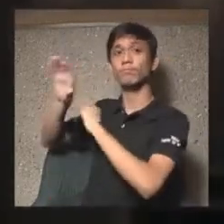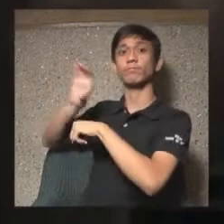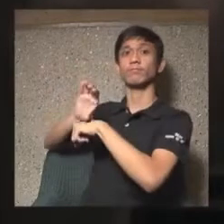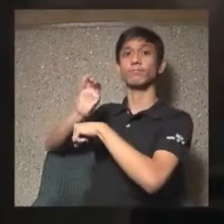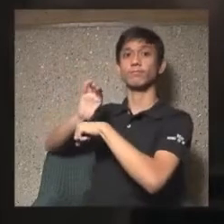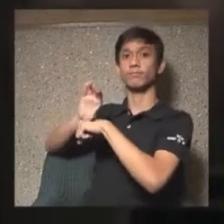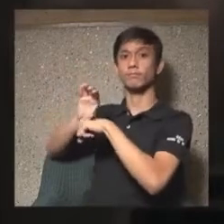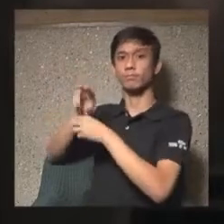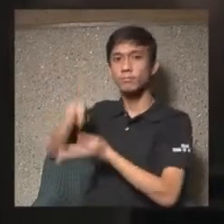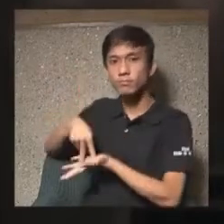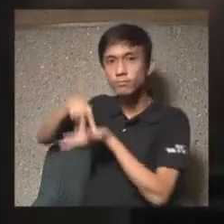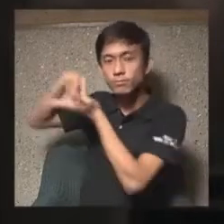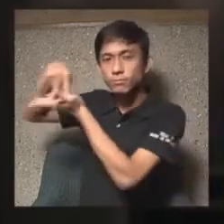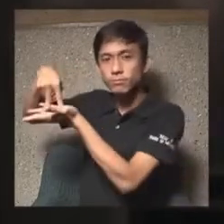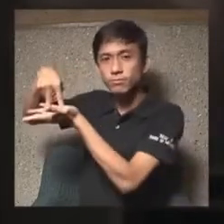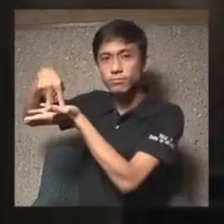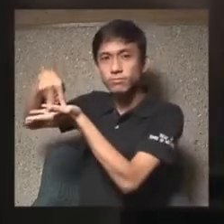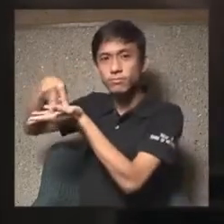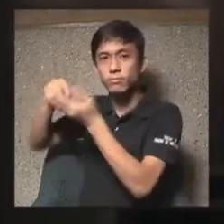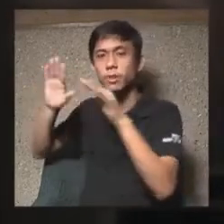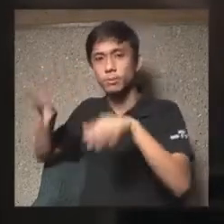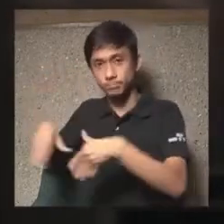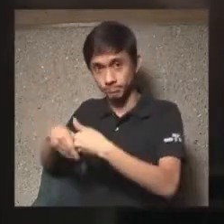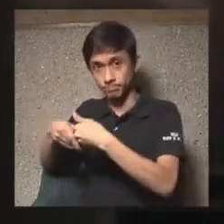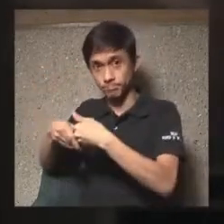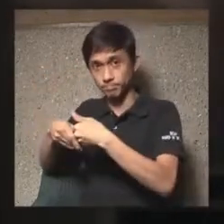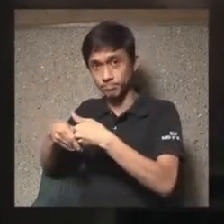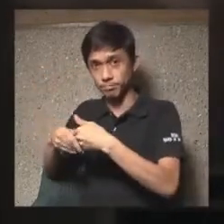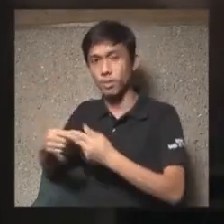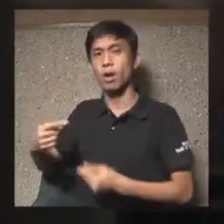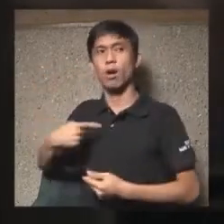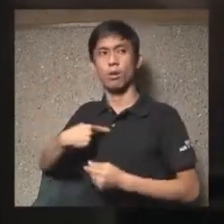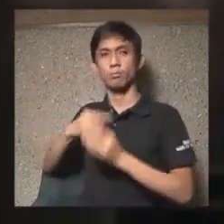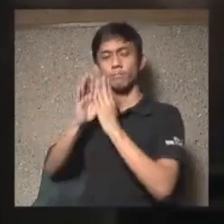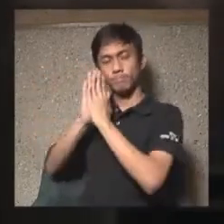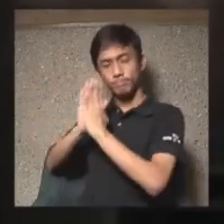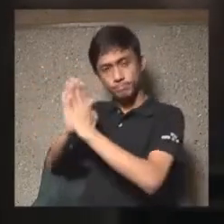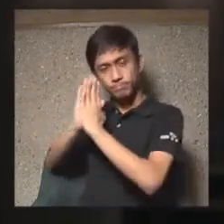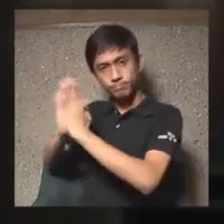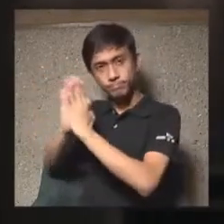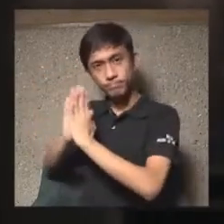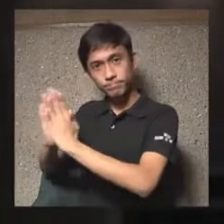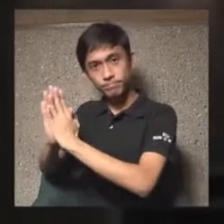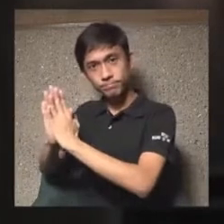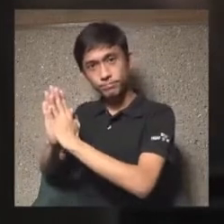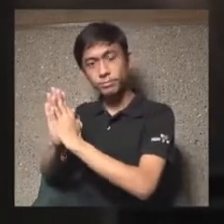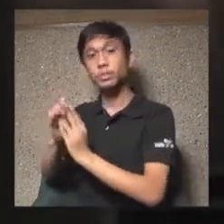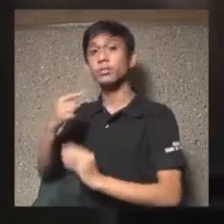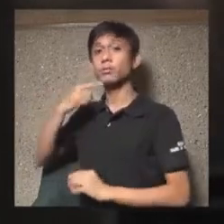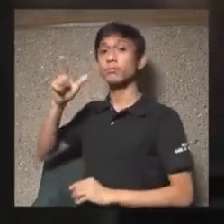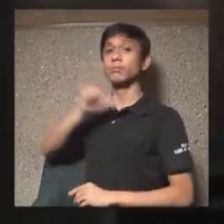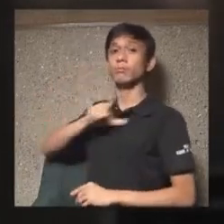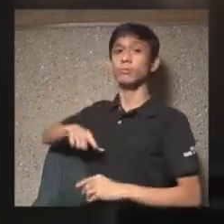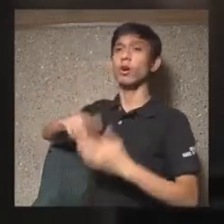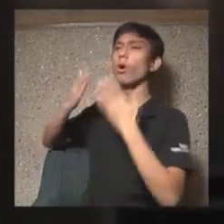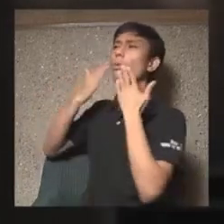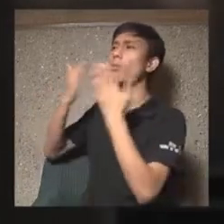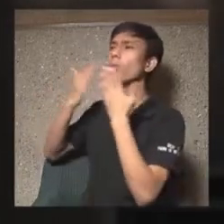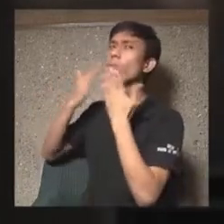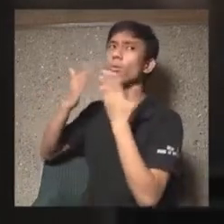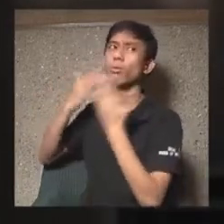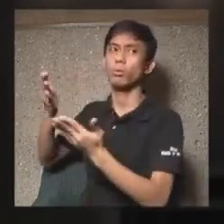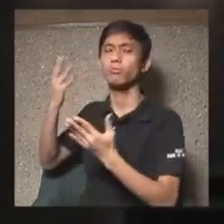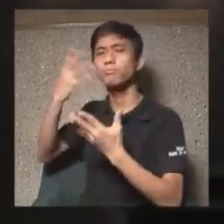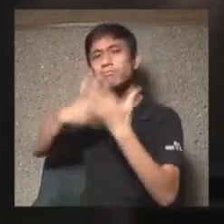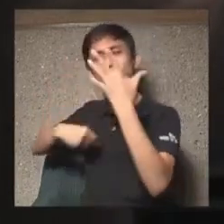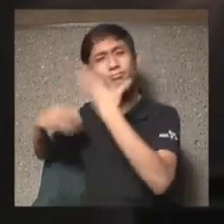hand. And then I prayed, Lord, thank you for this beautiful relationship that